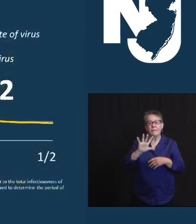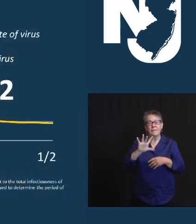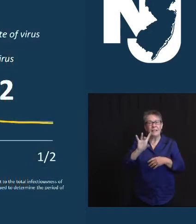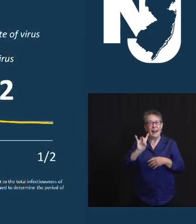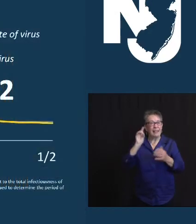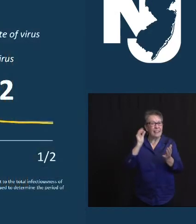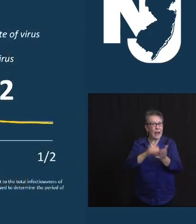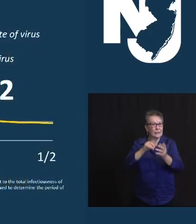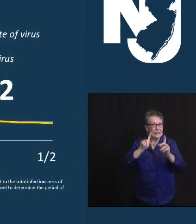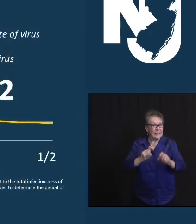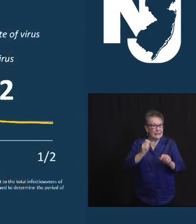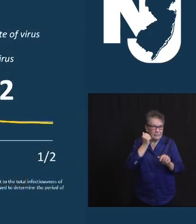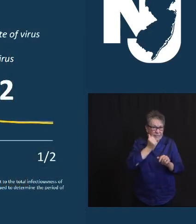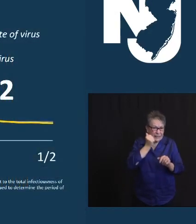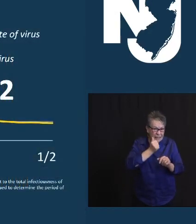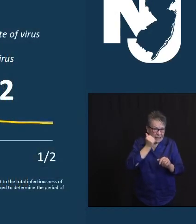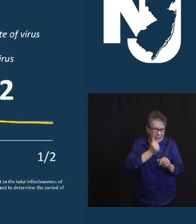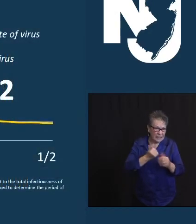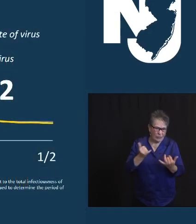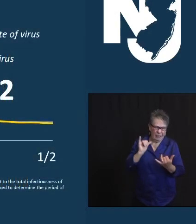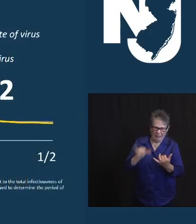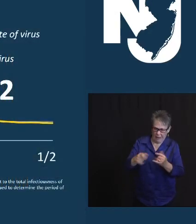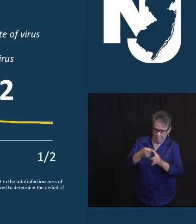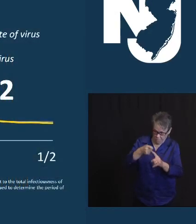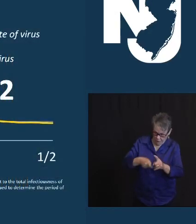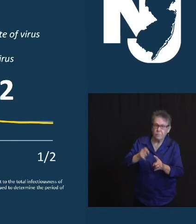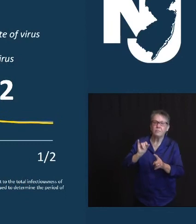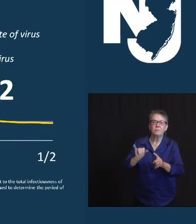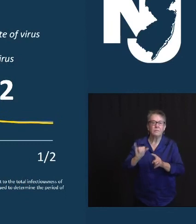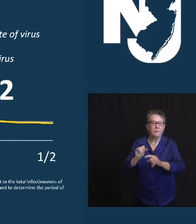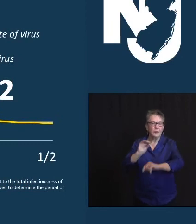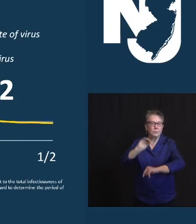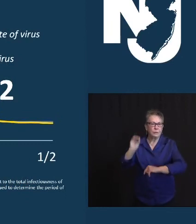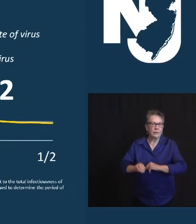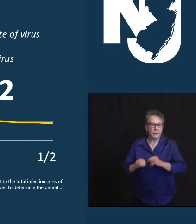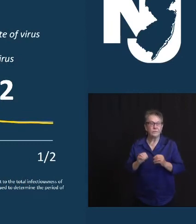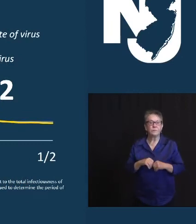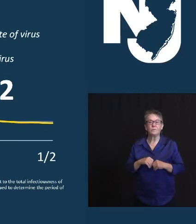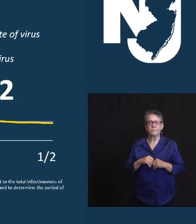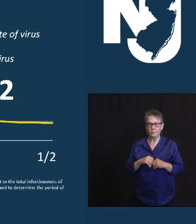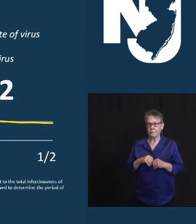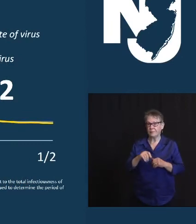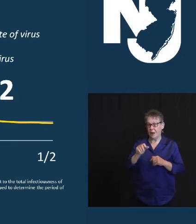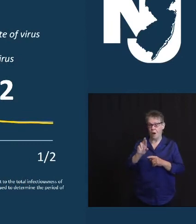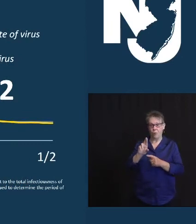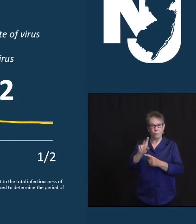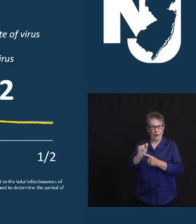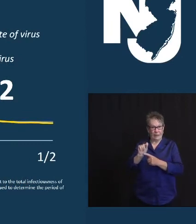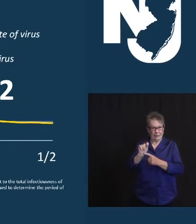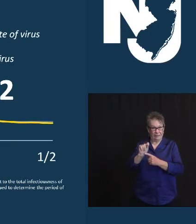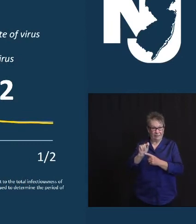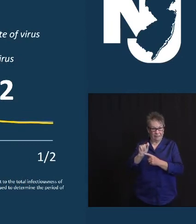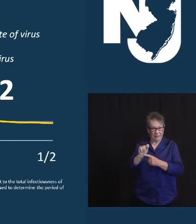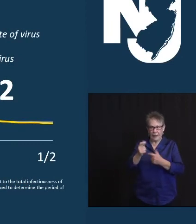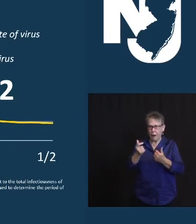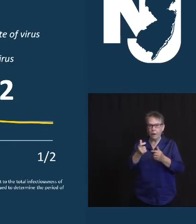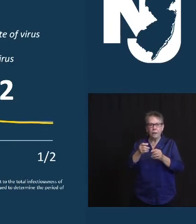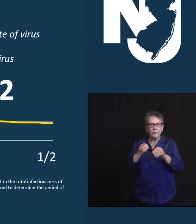transmission currently sits at 0.92. That is a good sign, as it suggests that the spread of the virus is slowing. However,